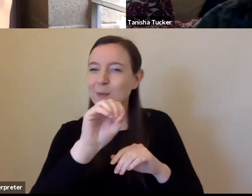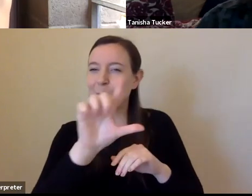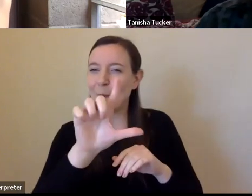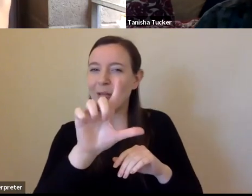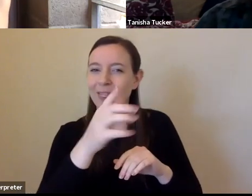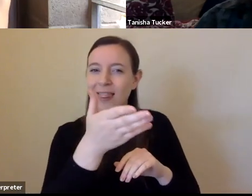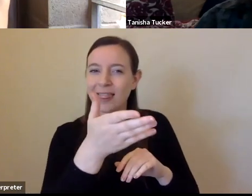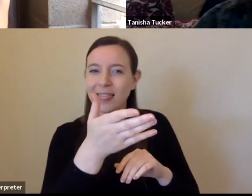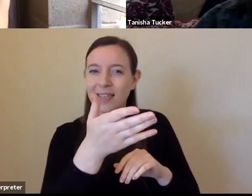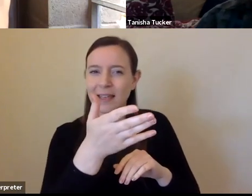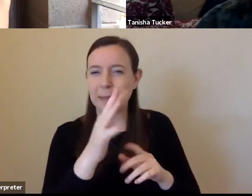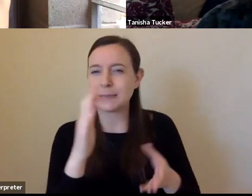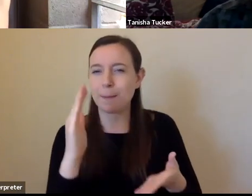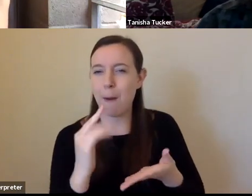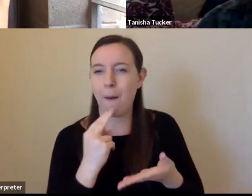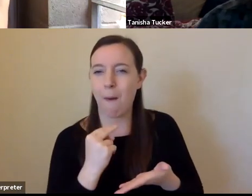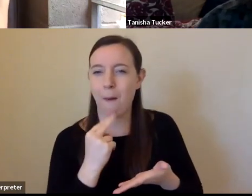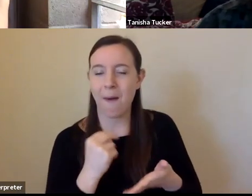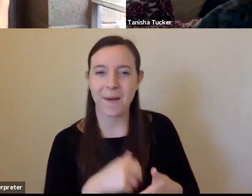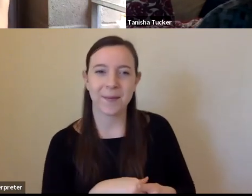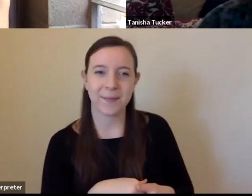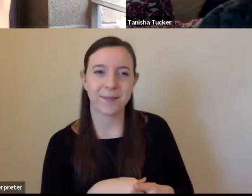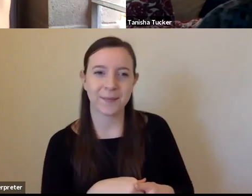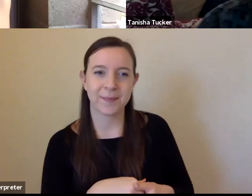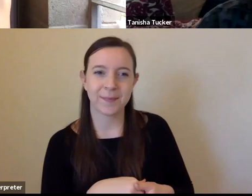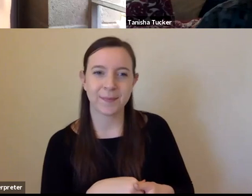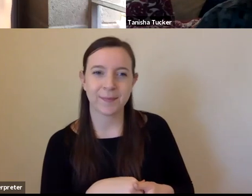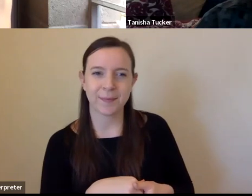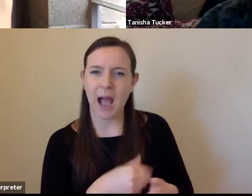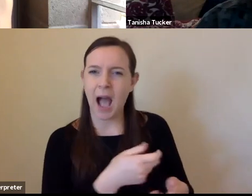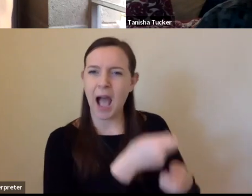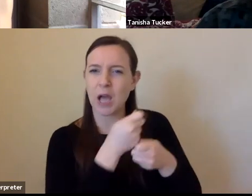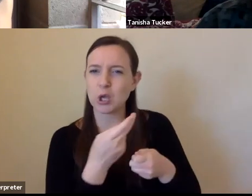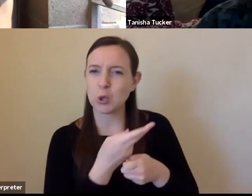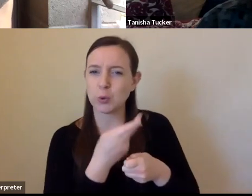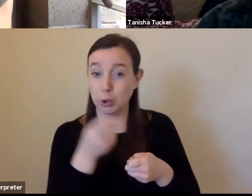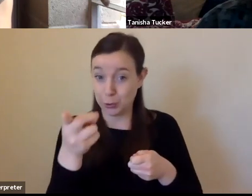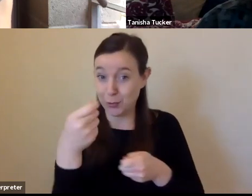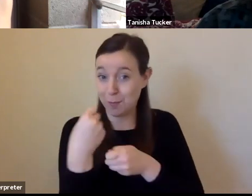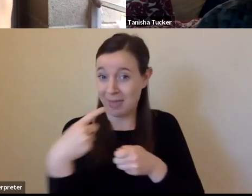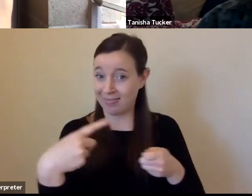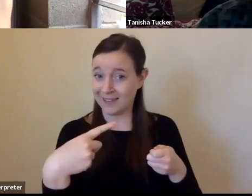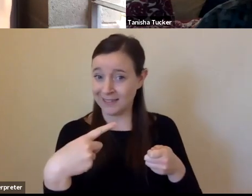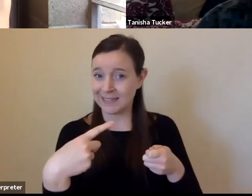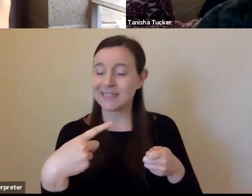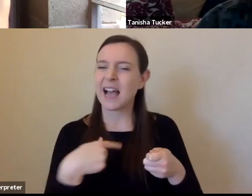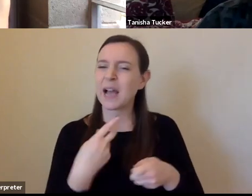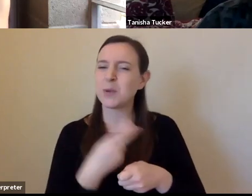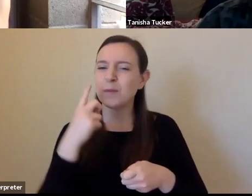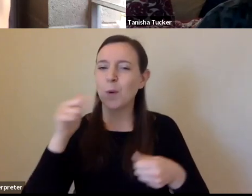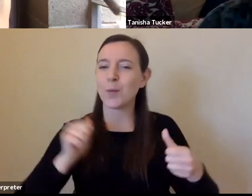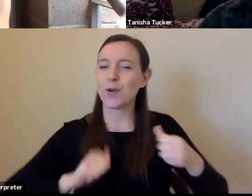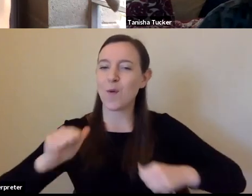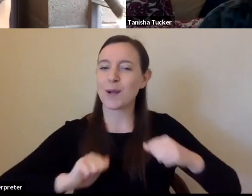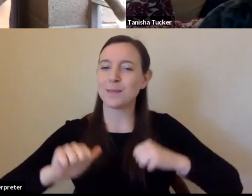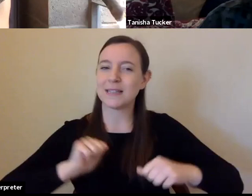And this was a miniature one that we used for a performance, but that you made with all the parts,